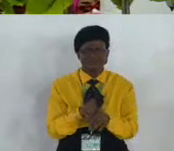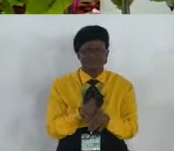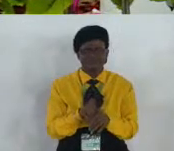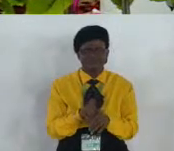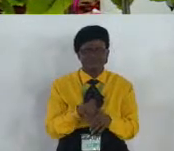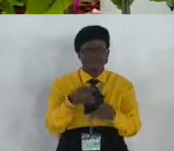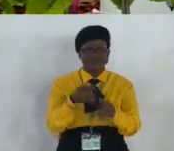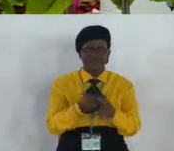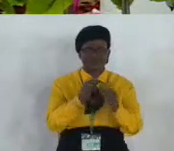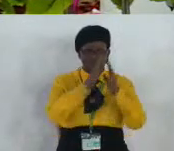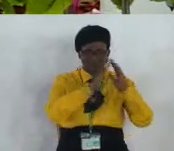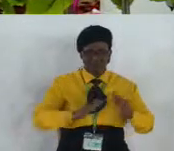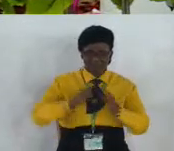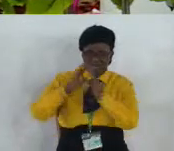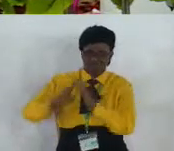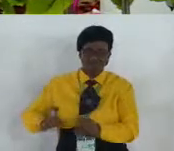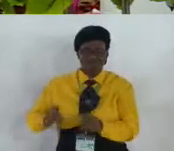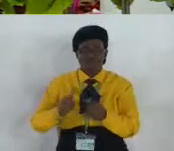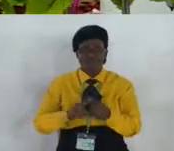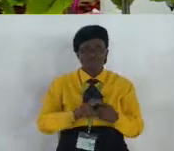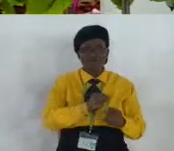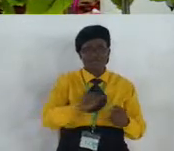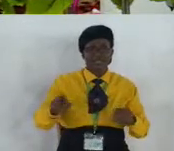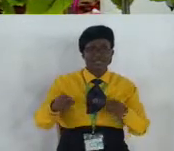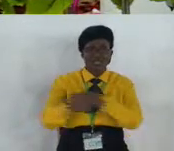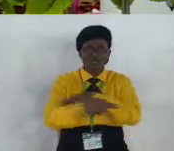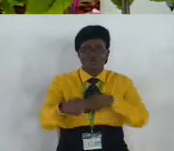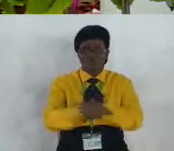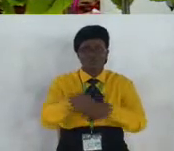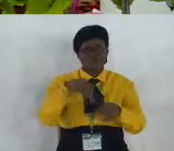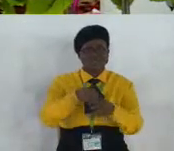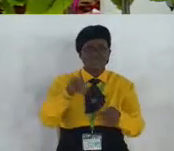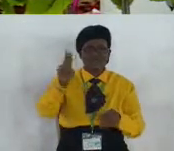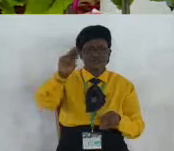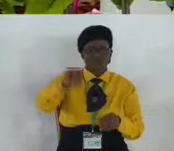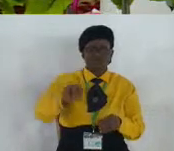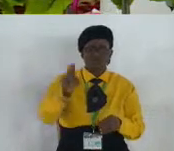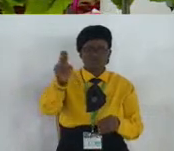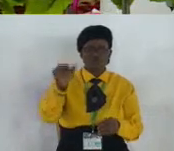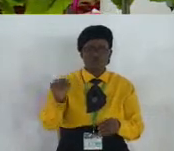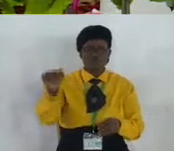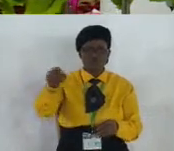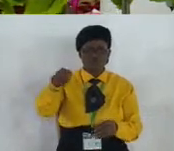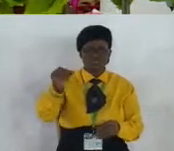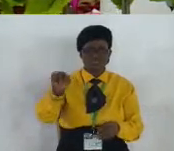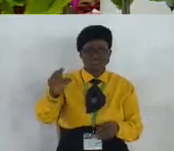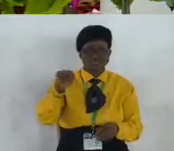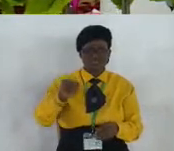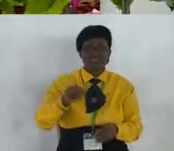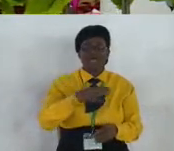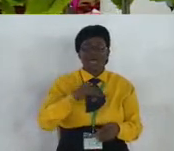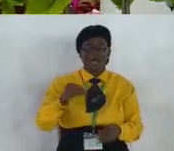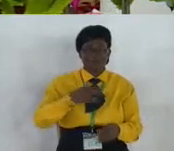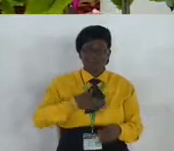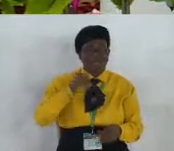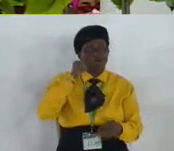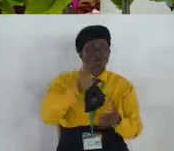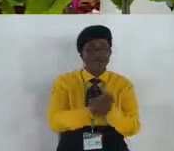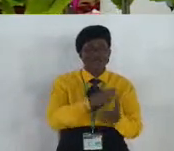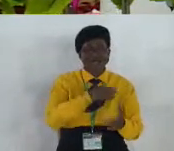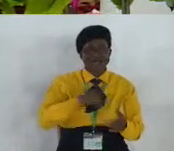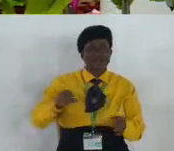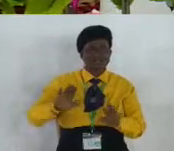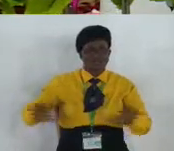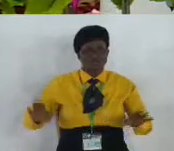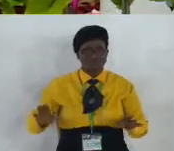From a mansion to a room in Mushin. And then my children, my wife and children were coming over